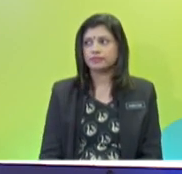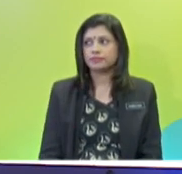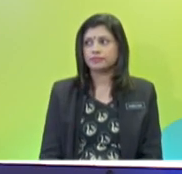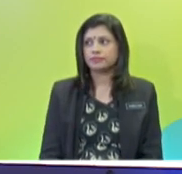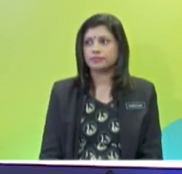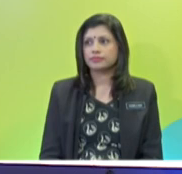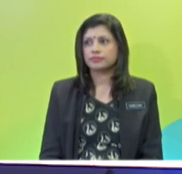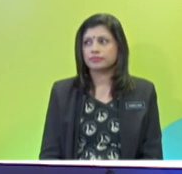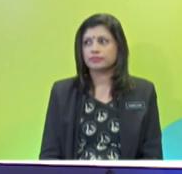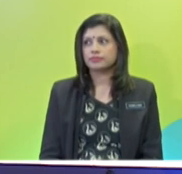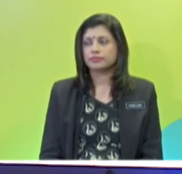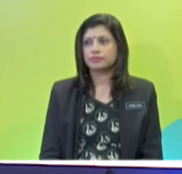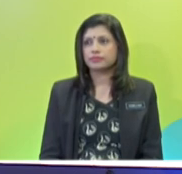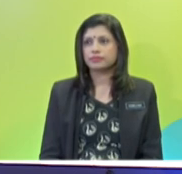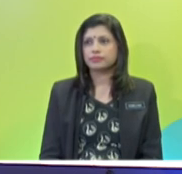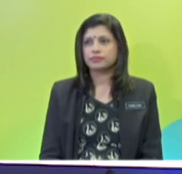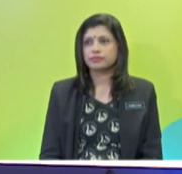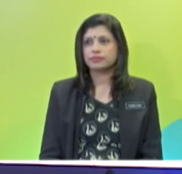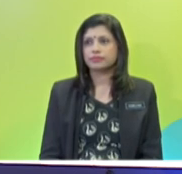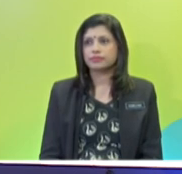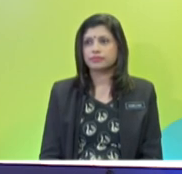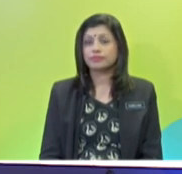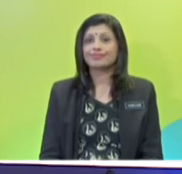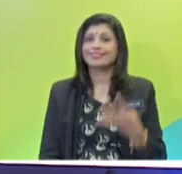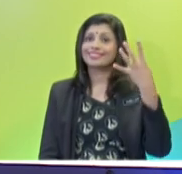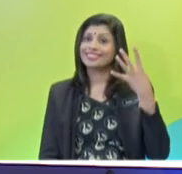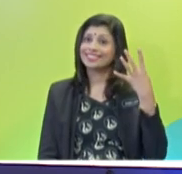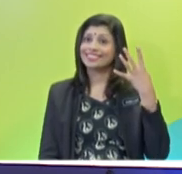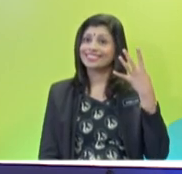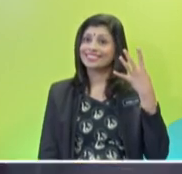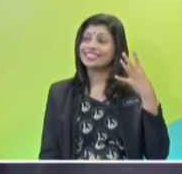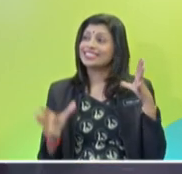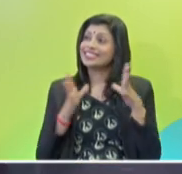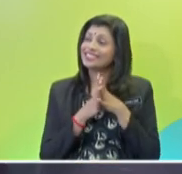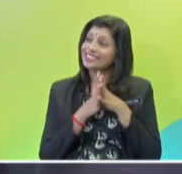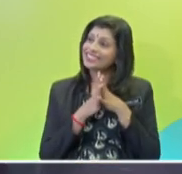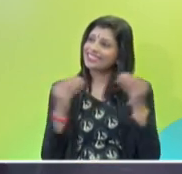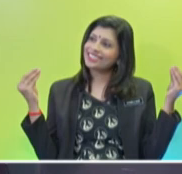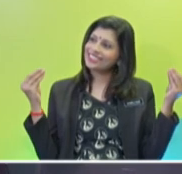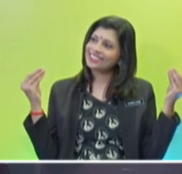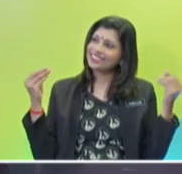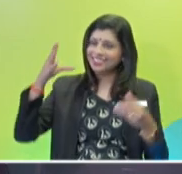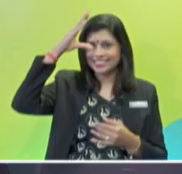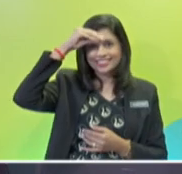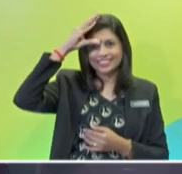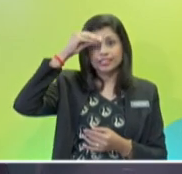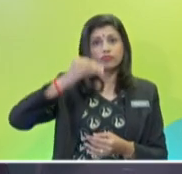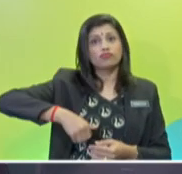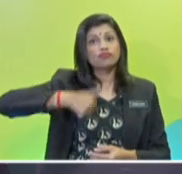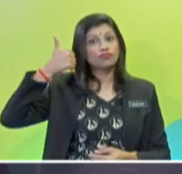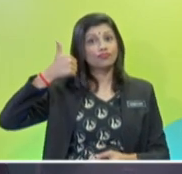put the sticker on? Number 4, please. Number 4. Looks like we have the winner.